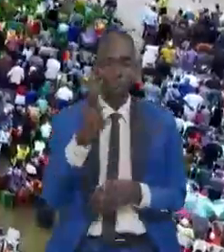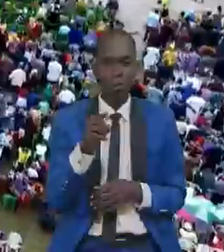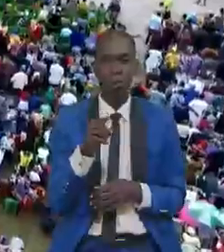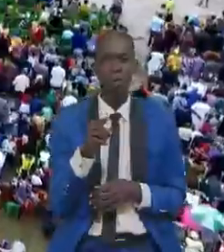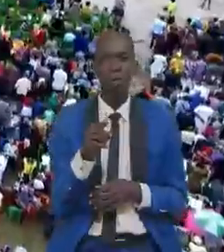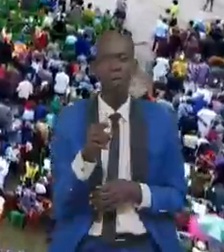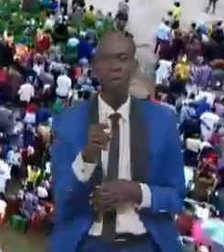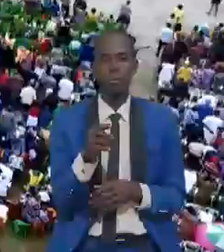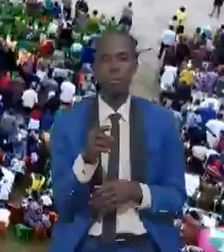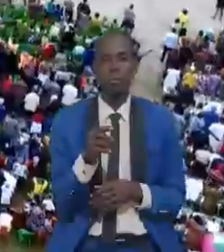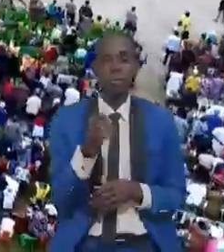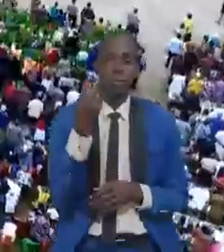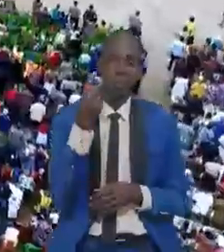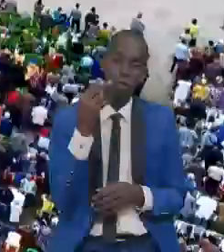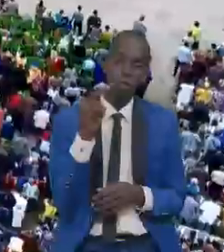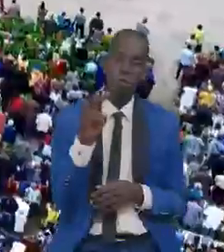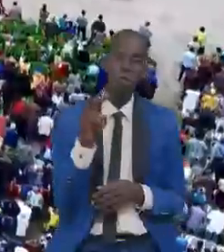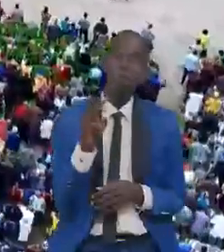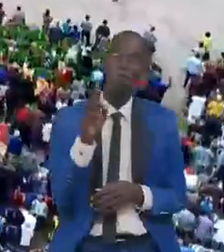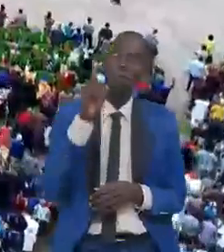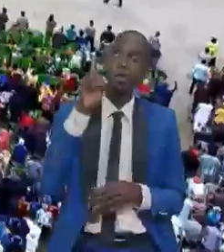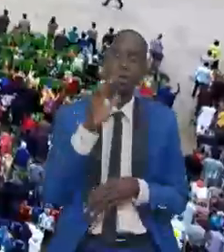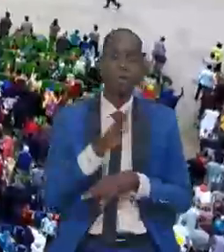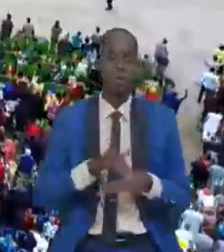Behold, he calleth you.